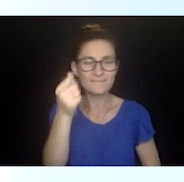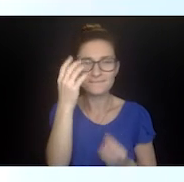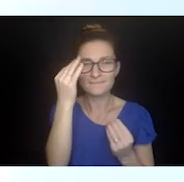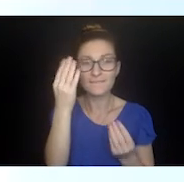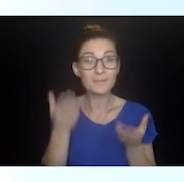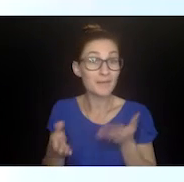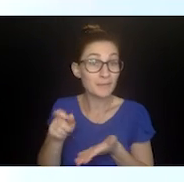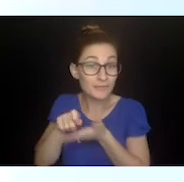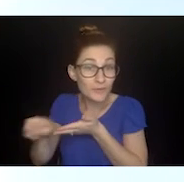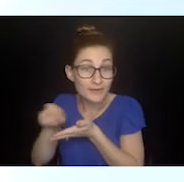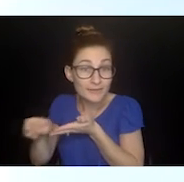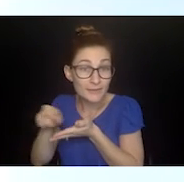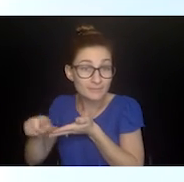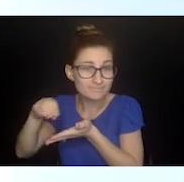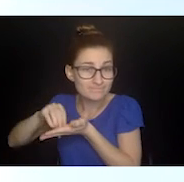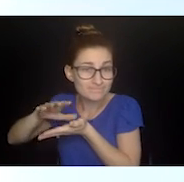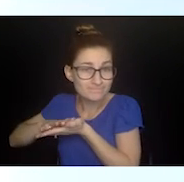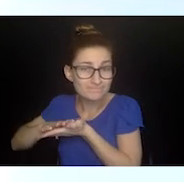you? Maybe you write it down.